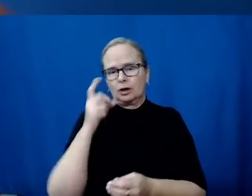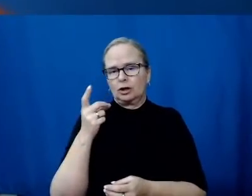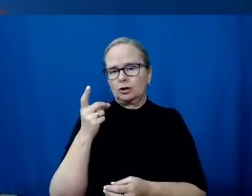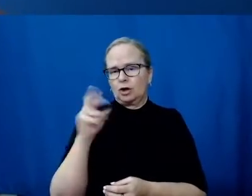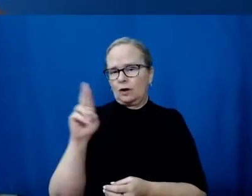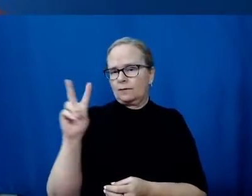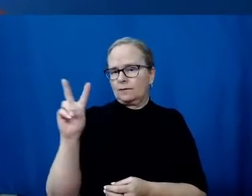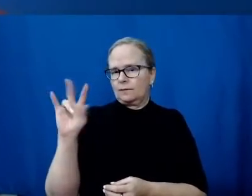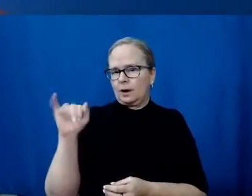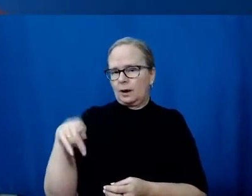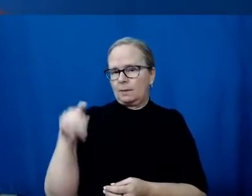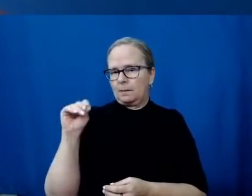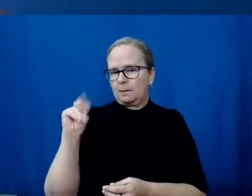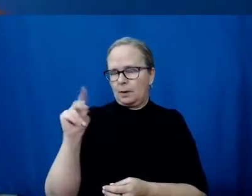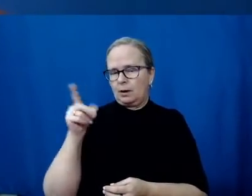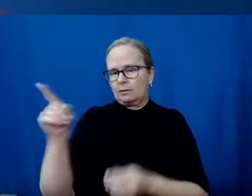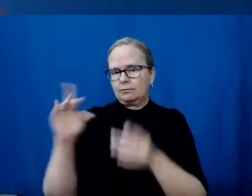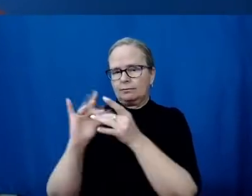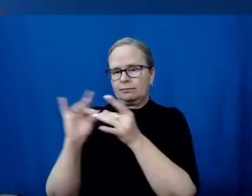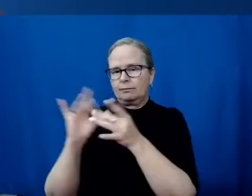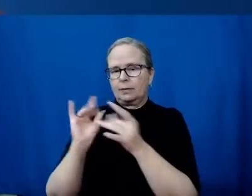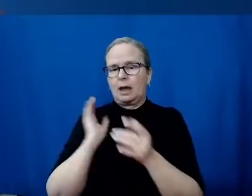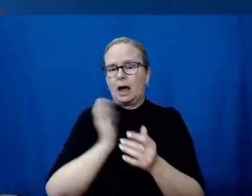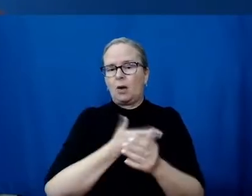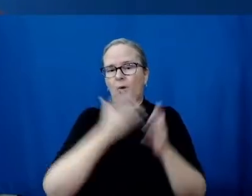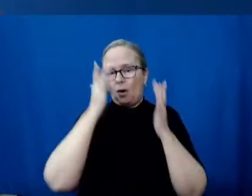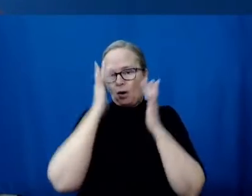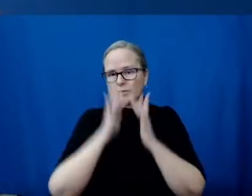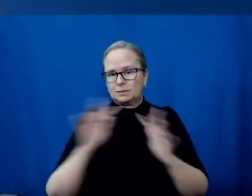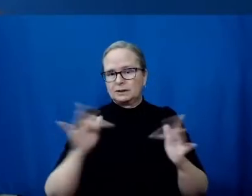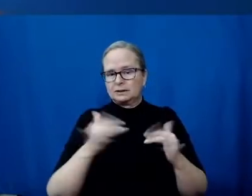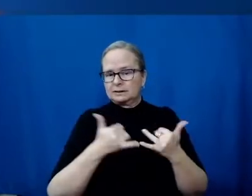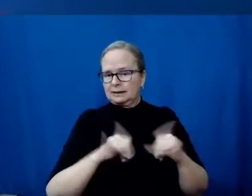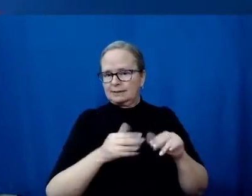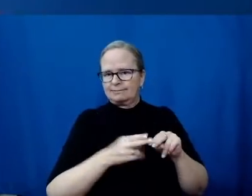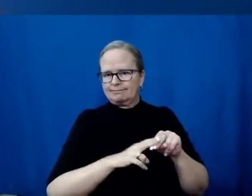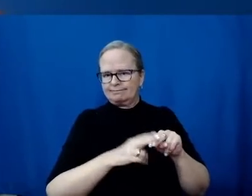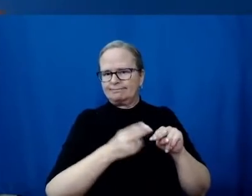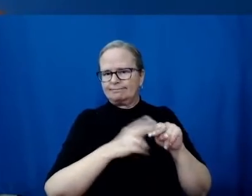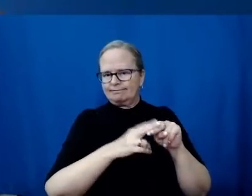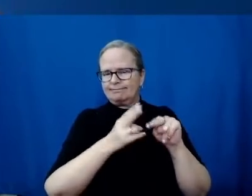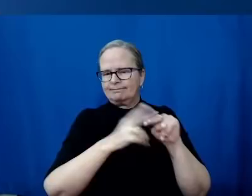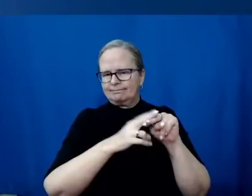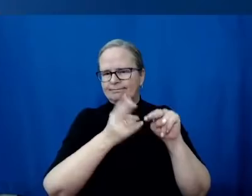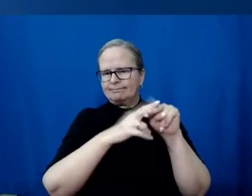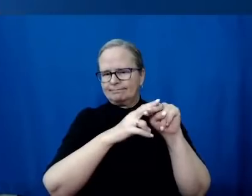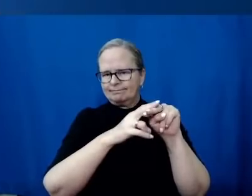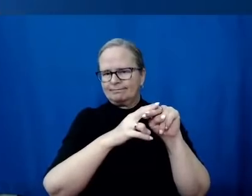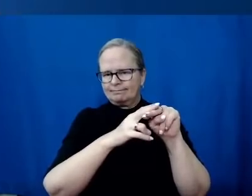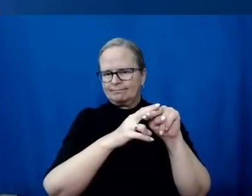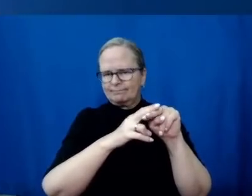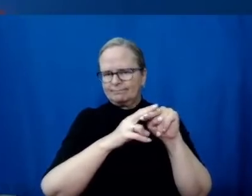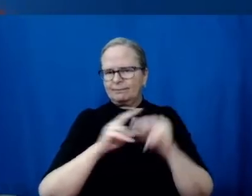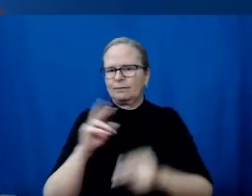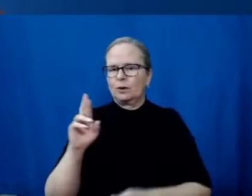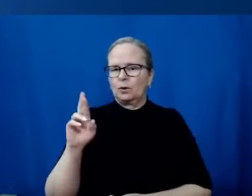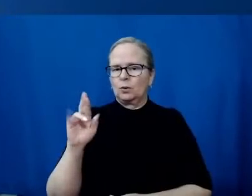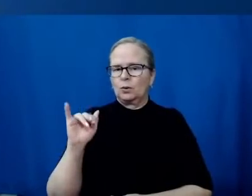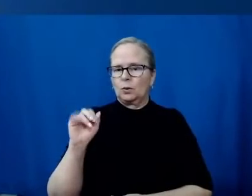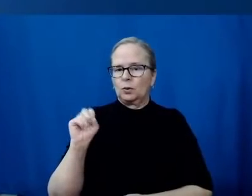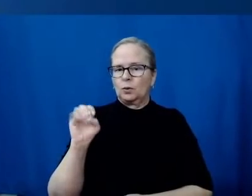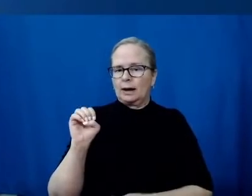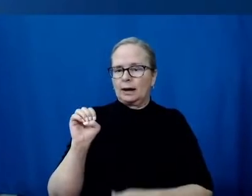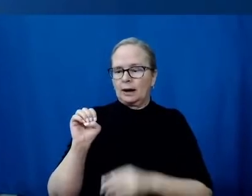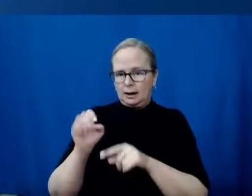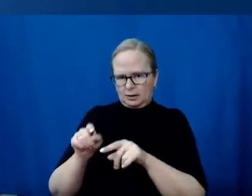As Dr. Vipond mentioned, our current hospitalizations continue to go up, and their continued rise is